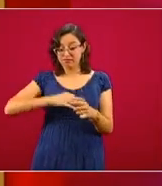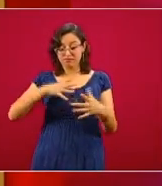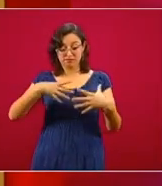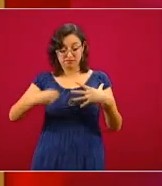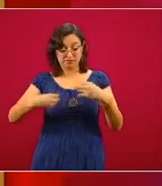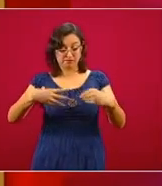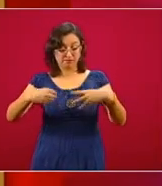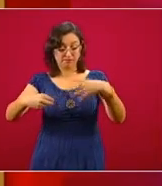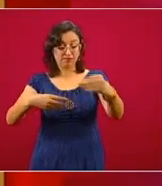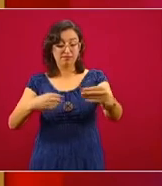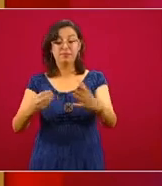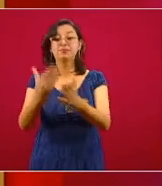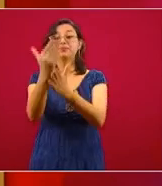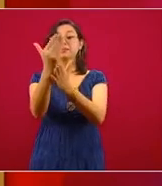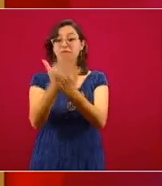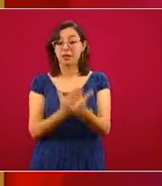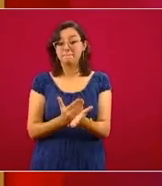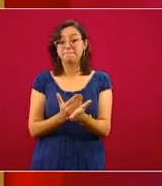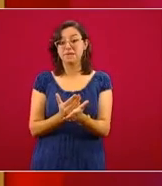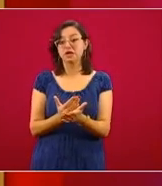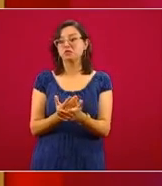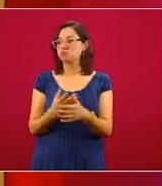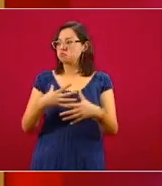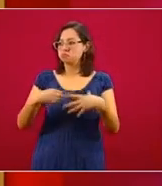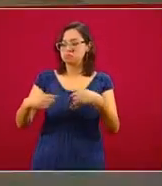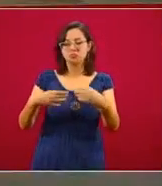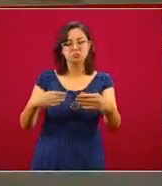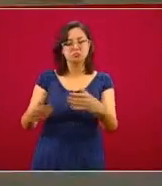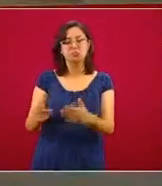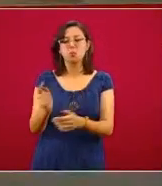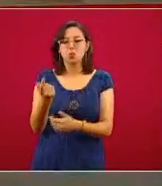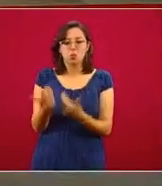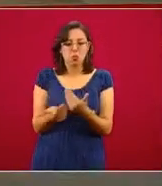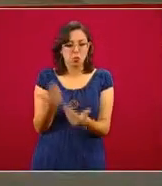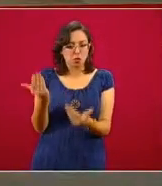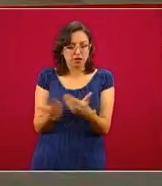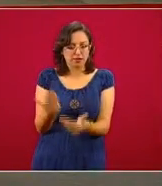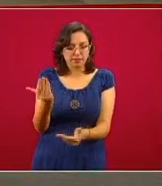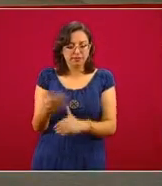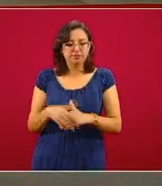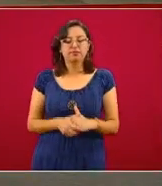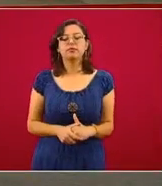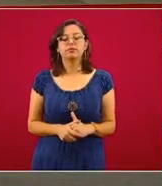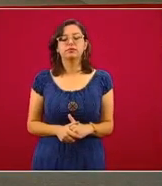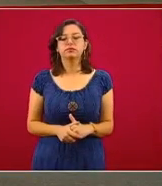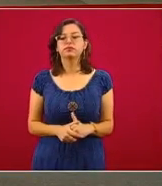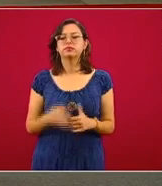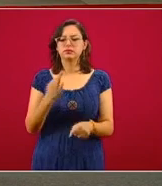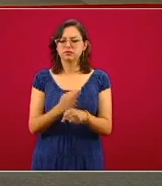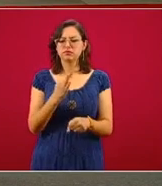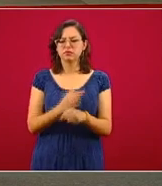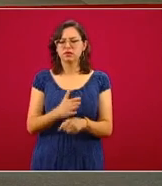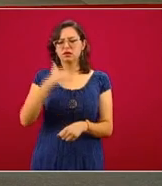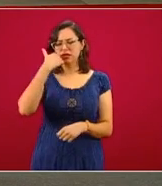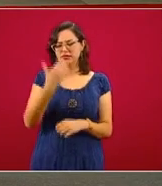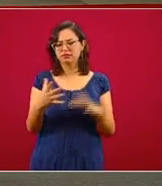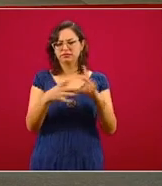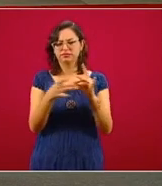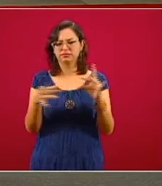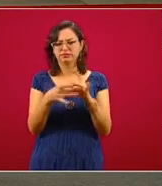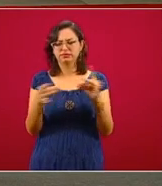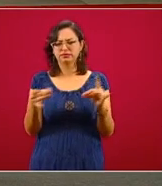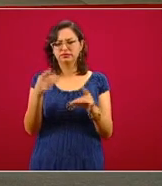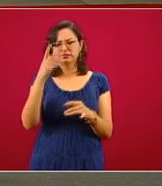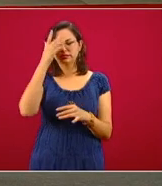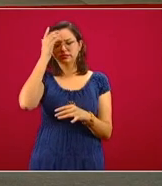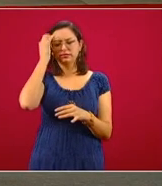before that other states. But what I want to emphasize is applying the